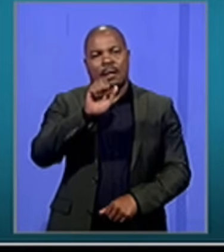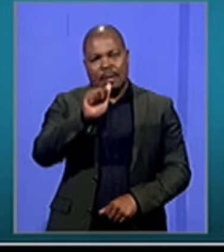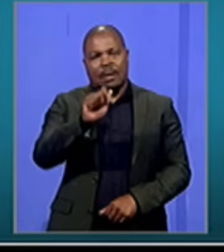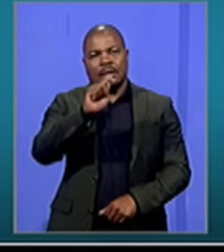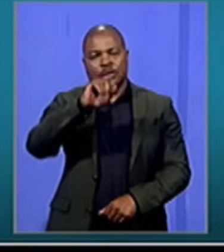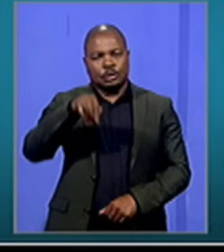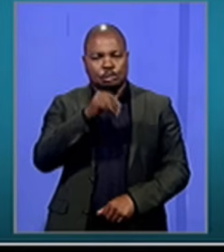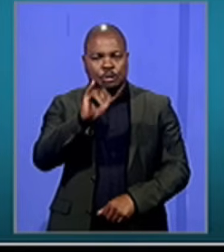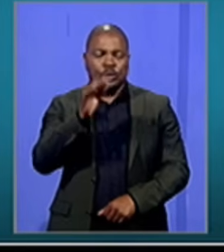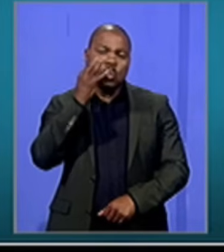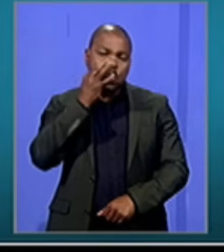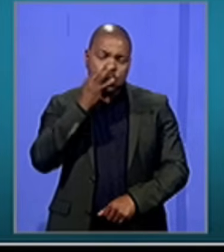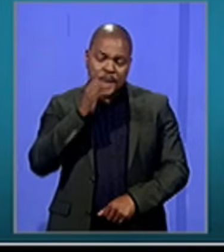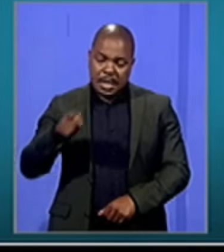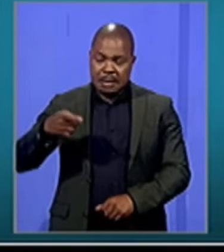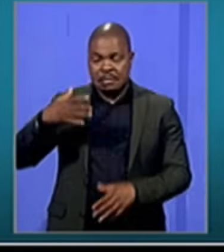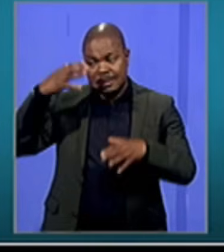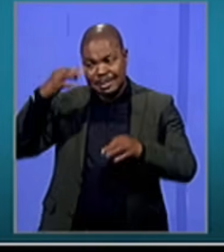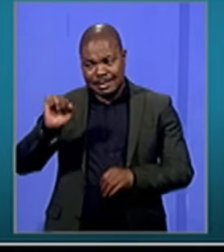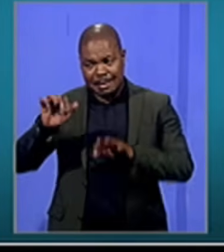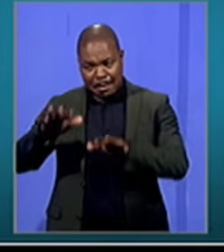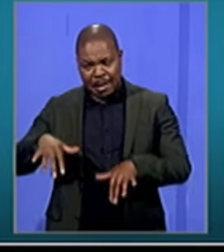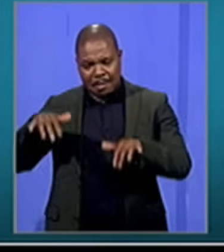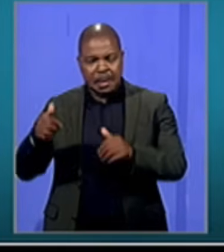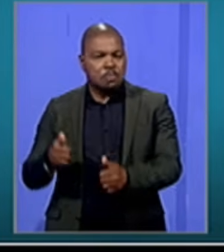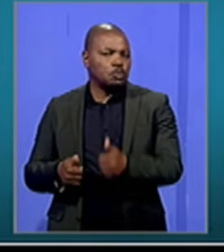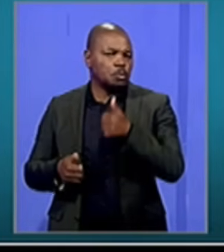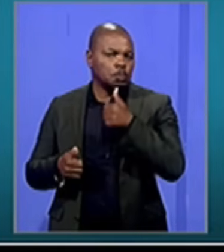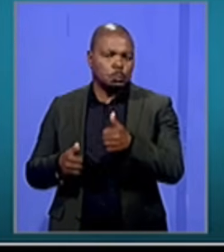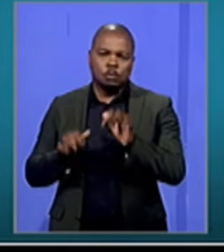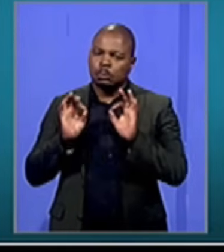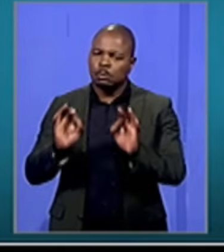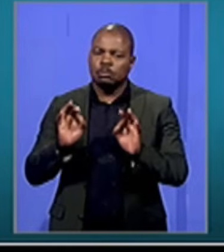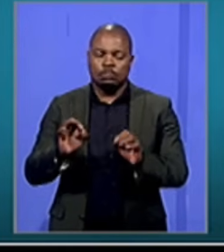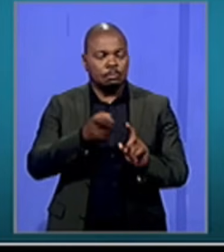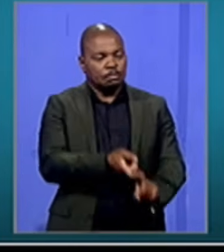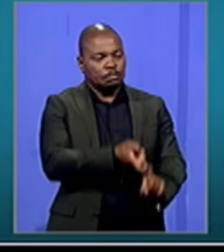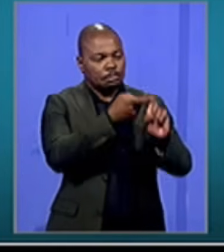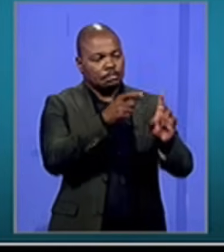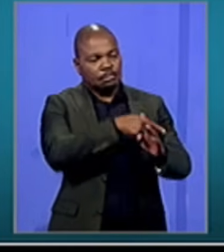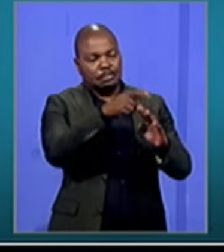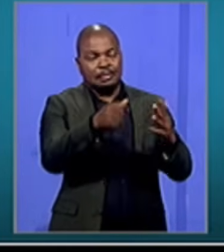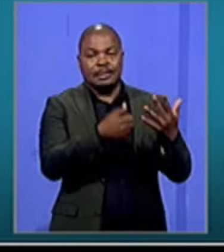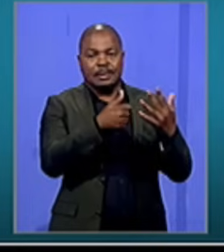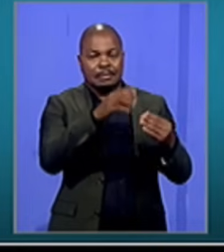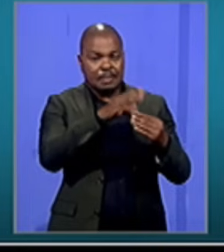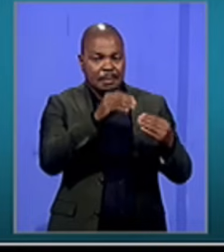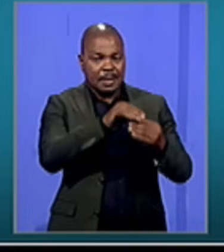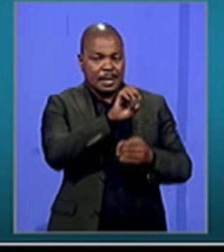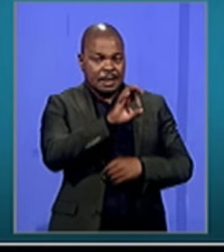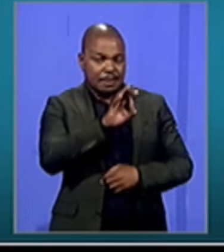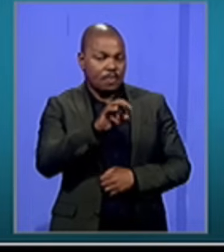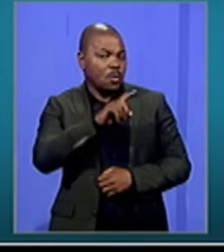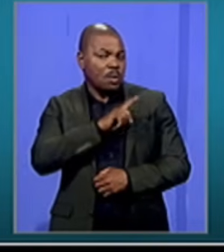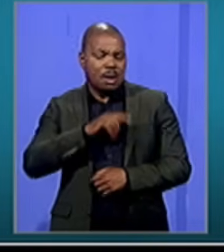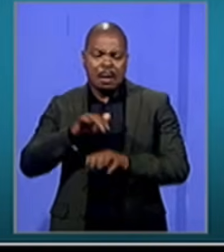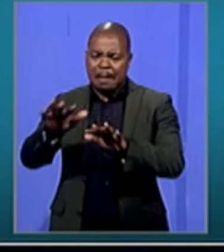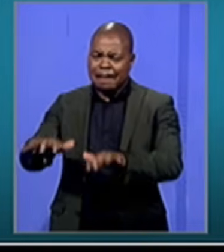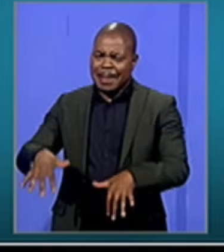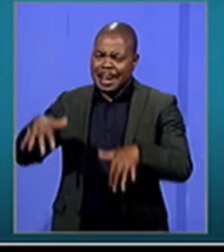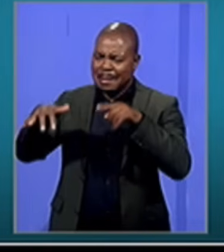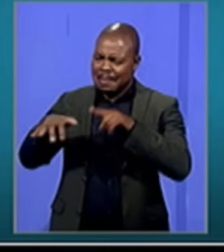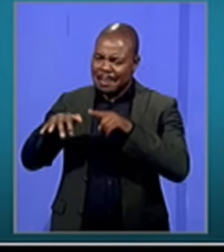ke bona e le kgato ye botse yeo e tšerwego ke palamente go fega maloko a EFF ka gore palamente ke lefelo leo